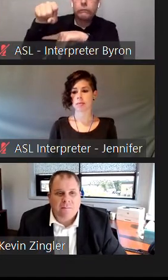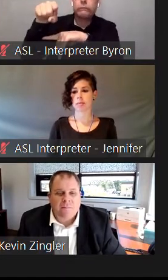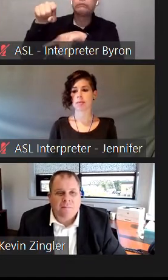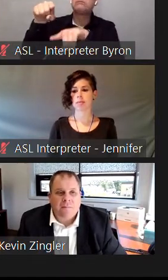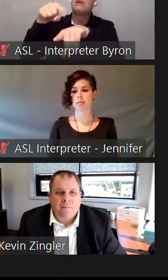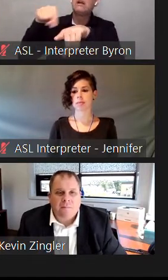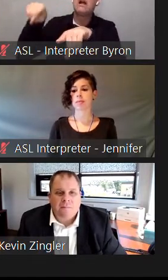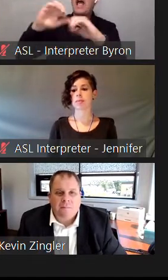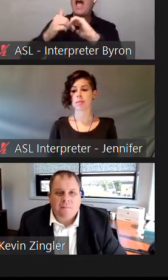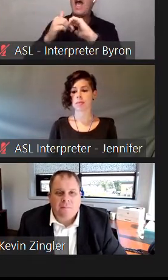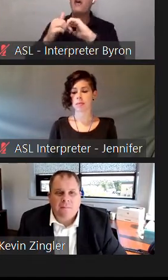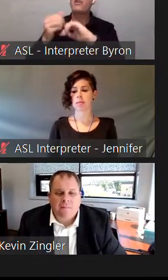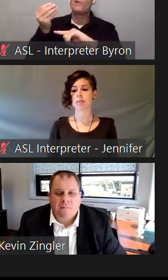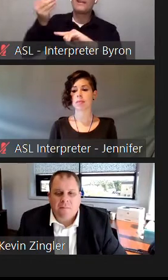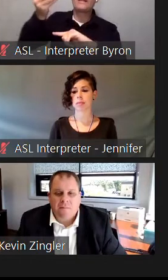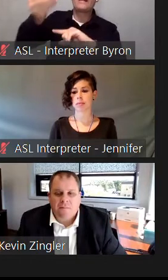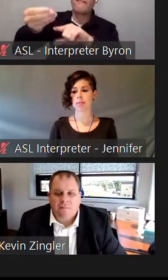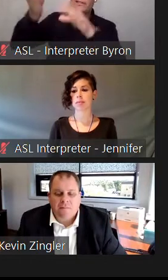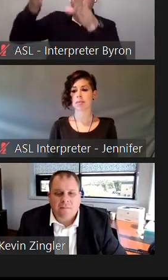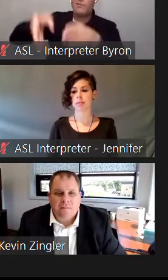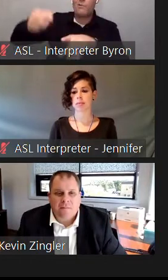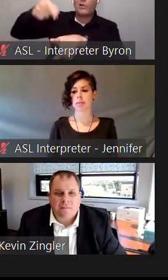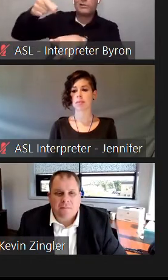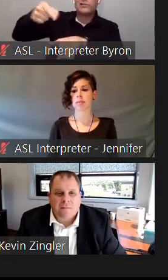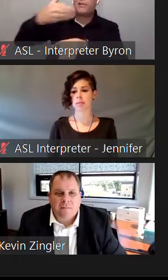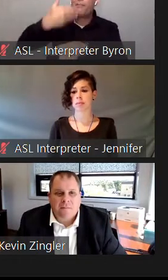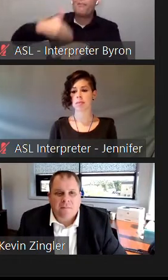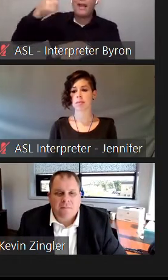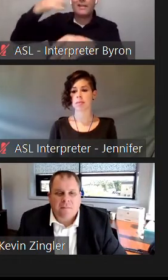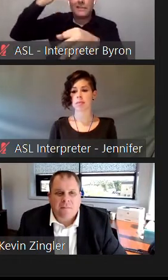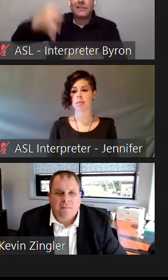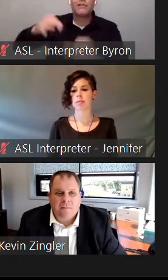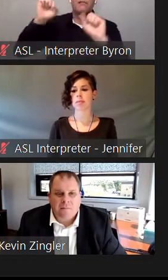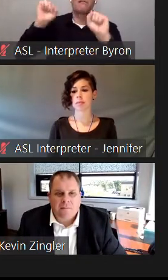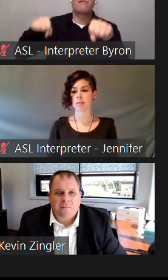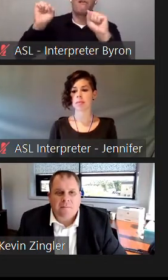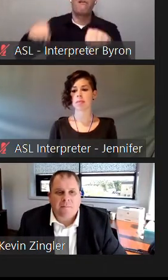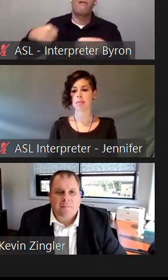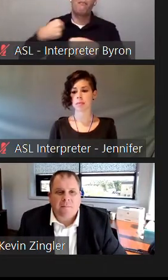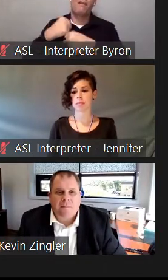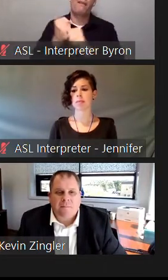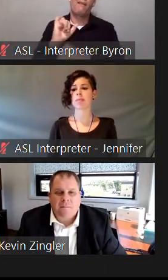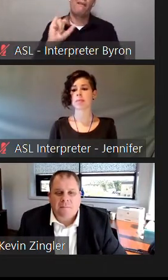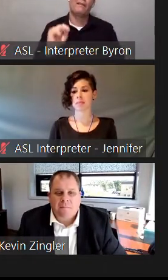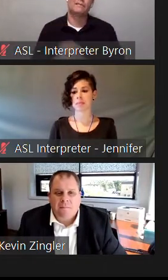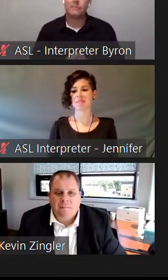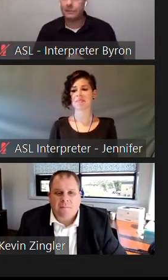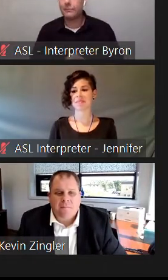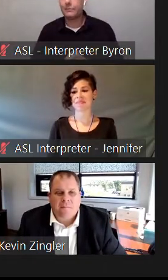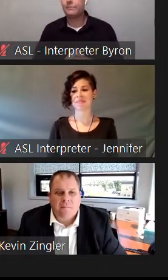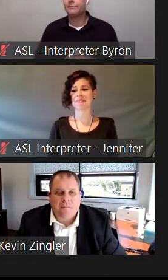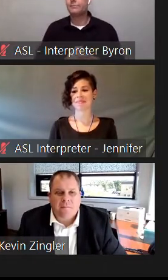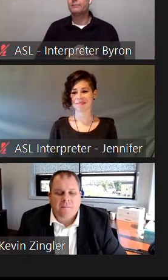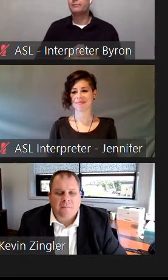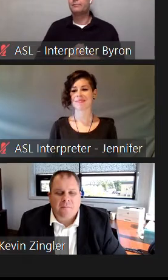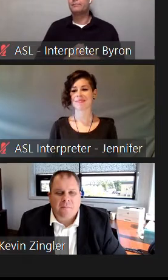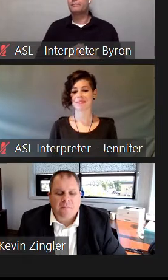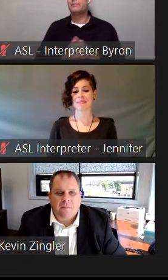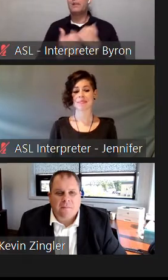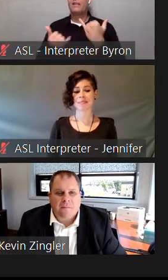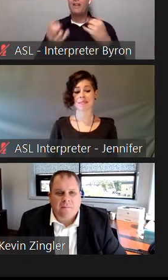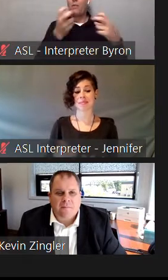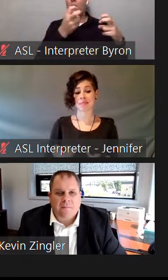to the individual and to the family so they're able to make the best decisions possible. Thanks, Sean. And now we're going to travel to